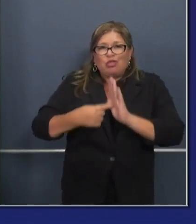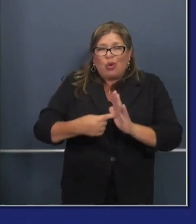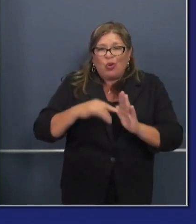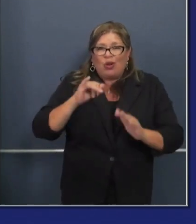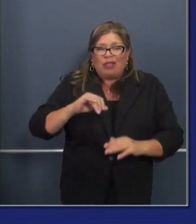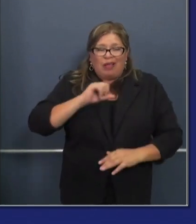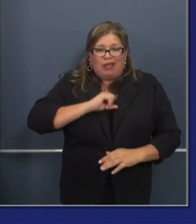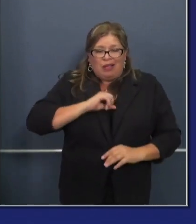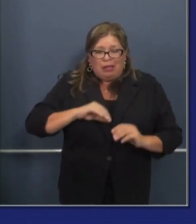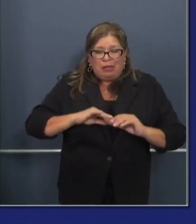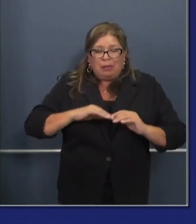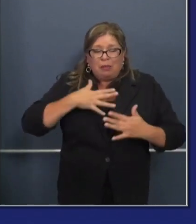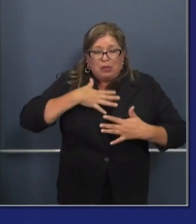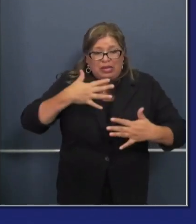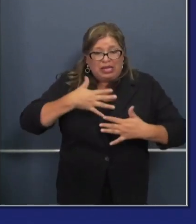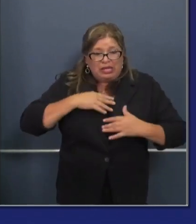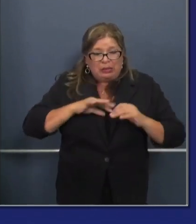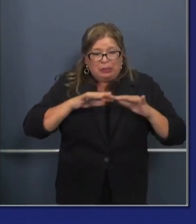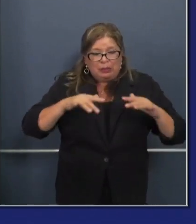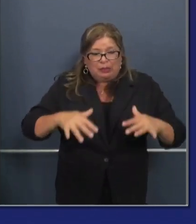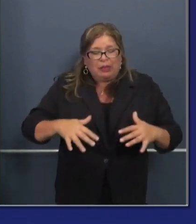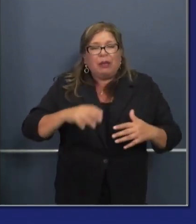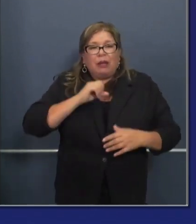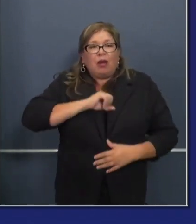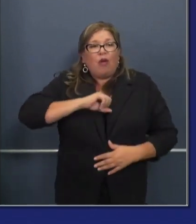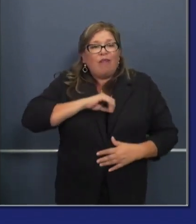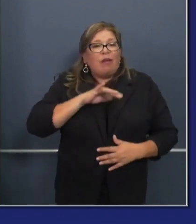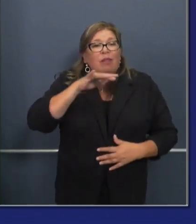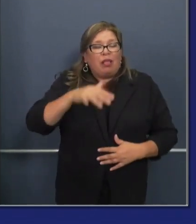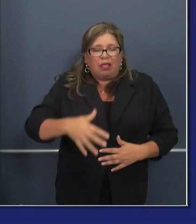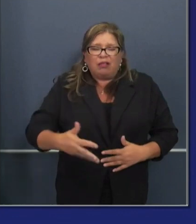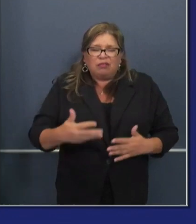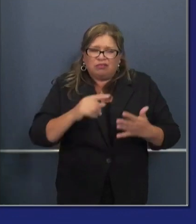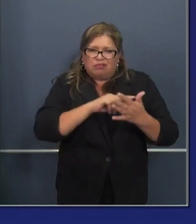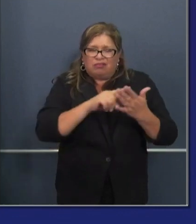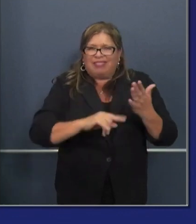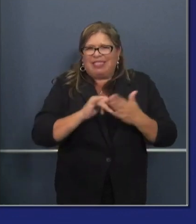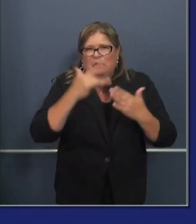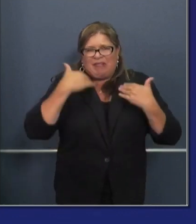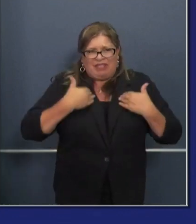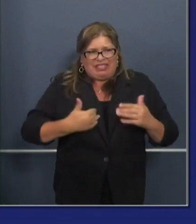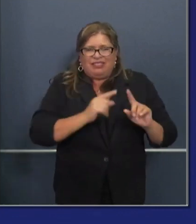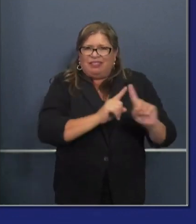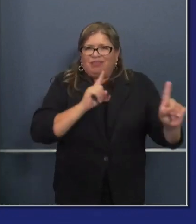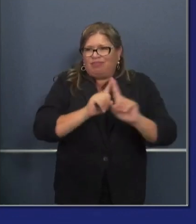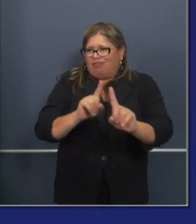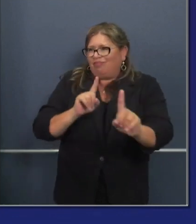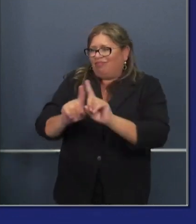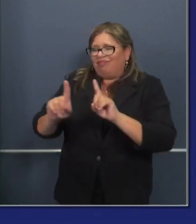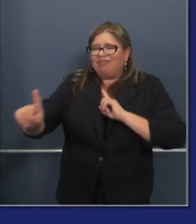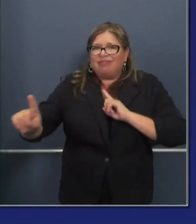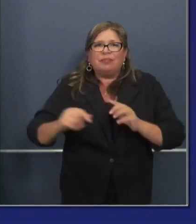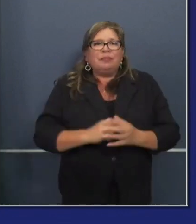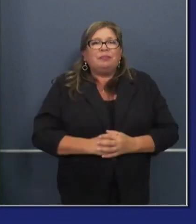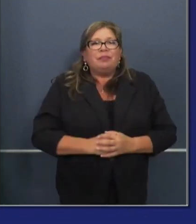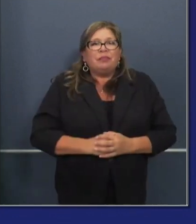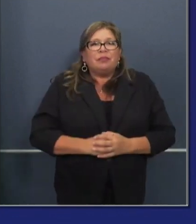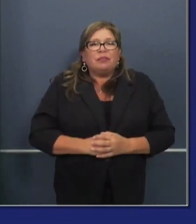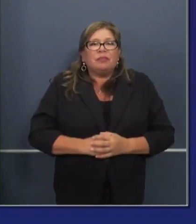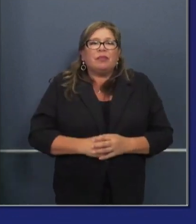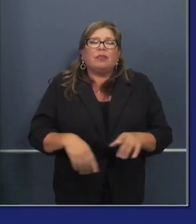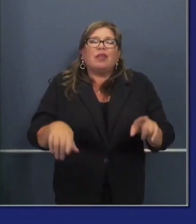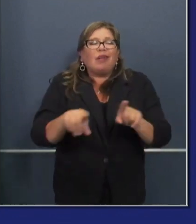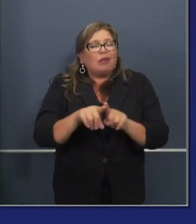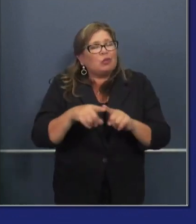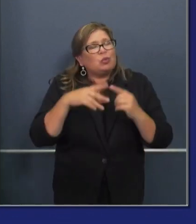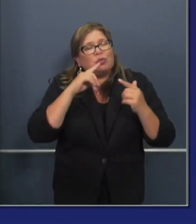spread. This is the purpose for doing that. Washing your hands cannot be overstated. Washing your hands for at